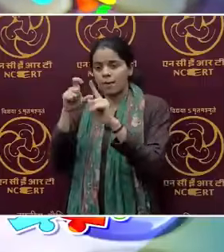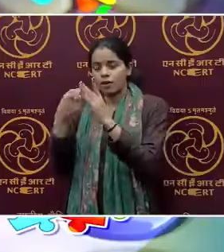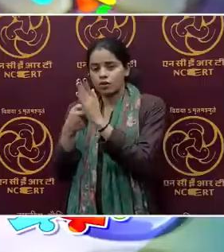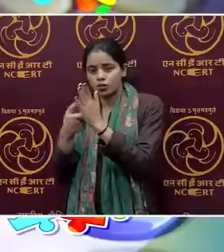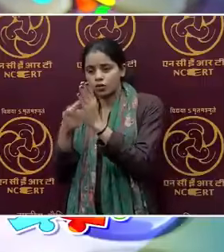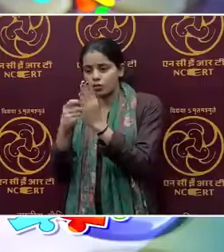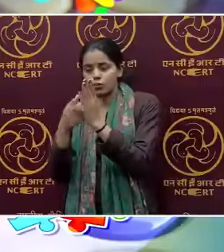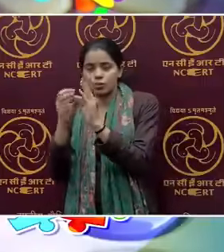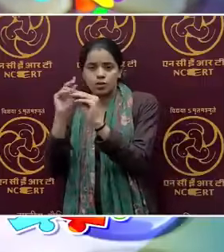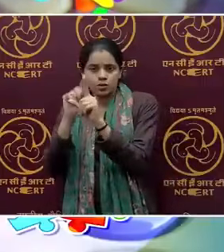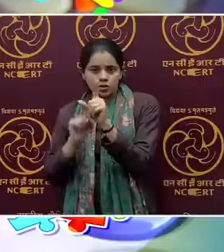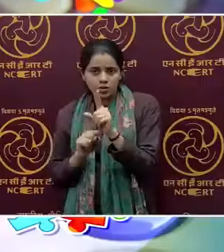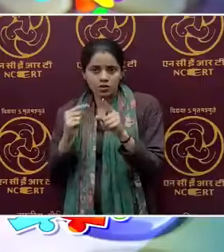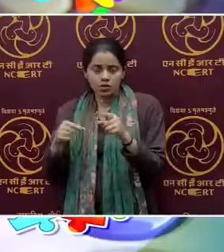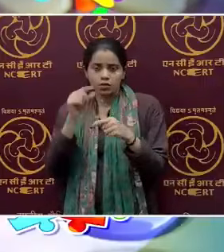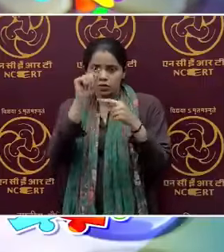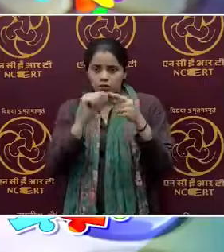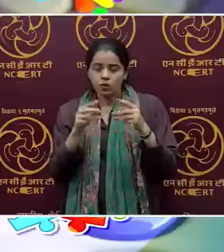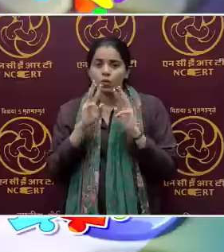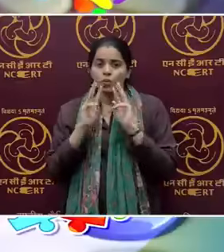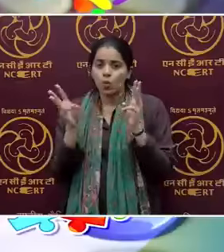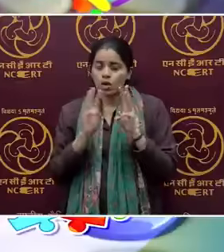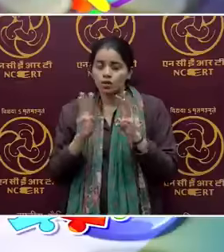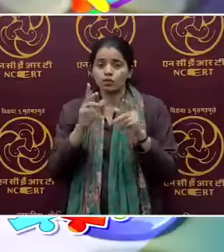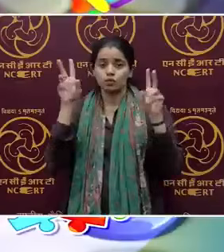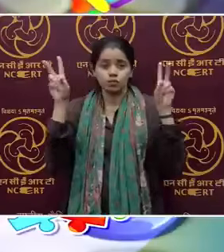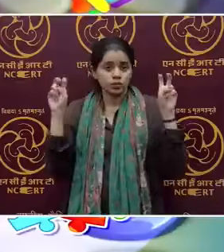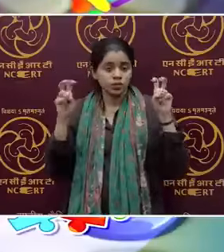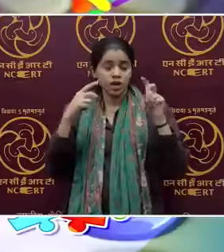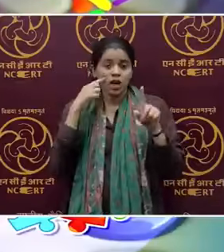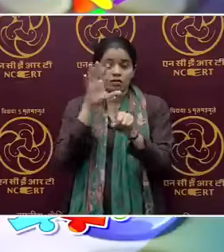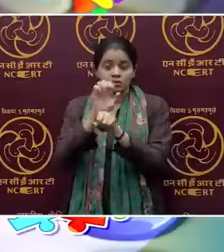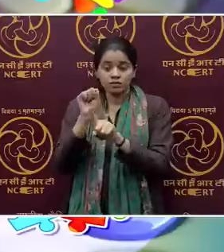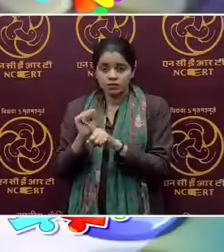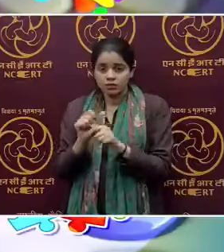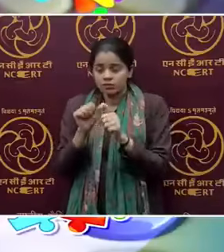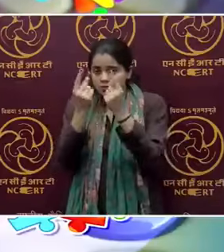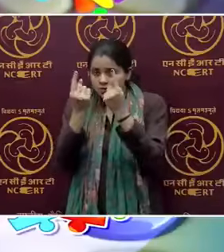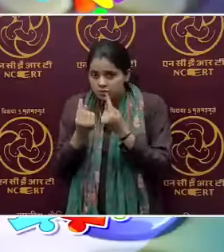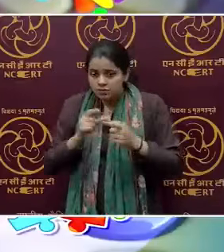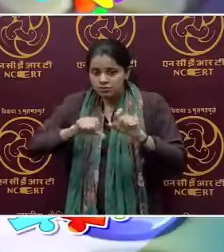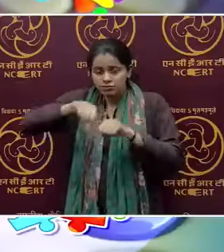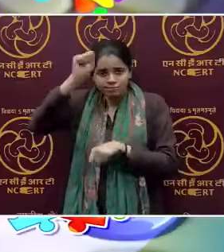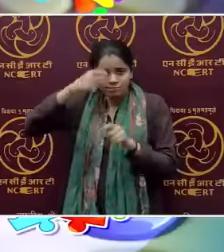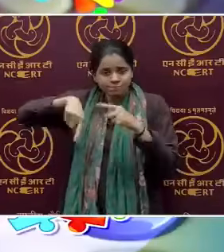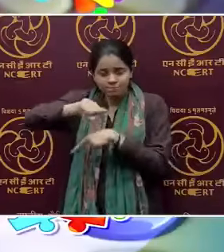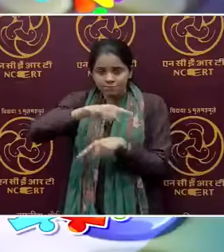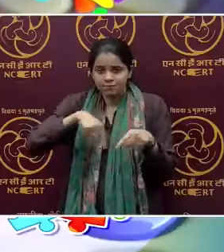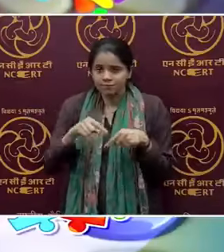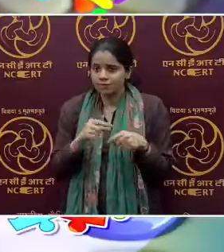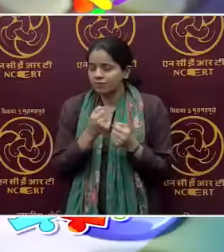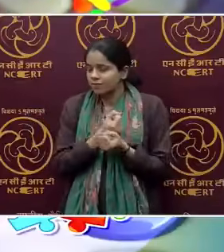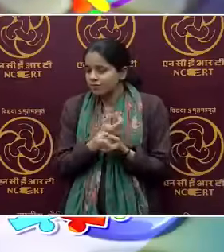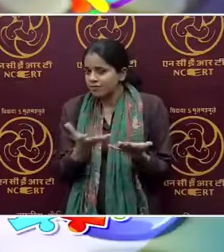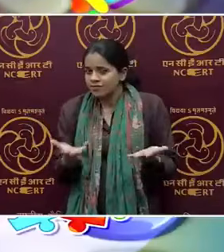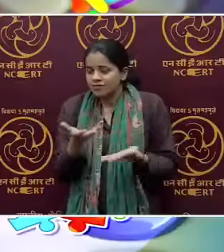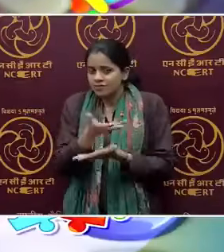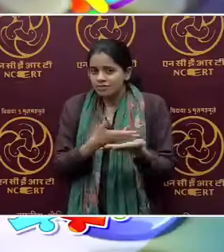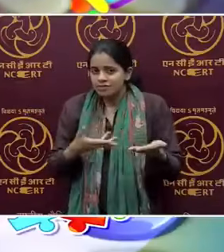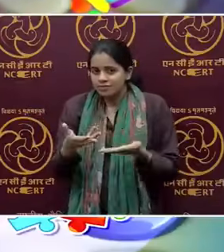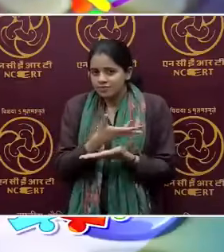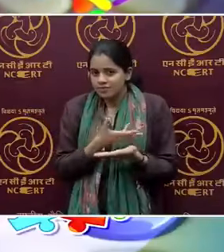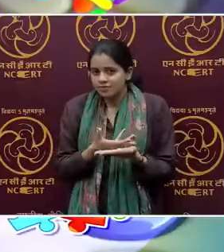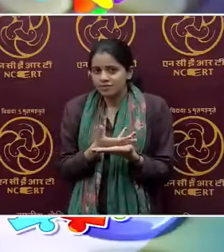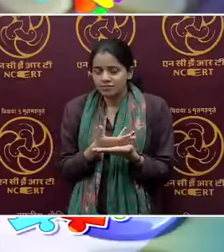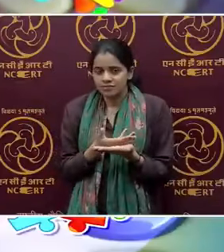ma'am, for throwing light on this wonderful topic, which is all about early identification, assessment, certification. There were a lot of things that you discussed, still a lot